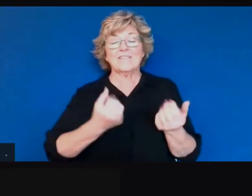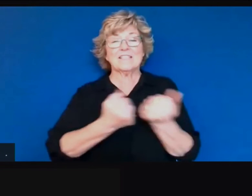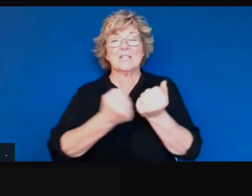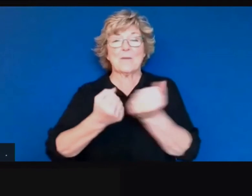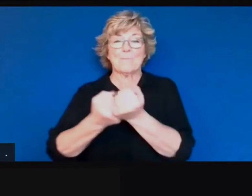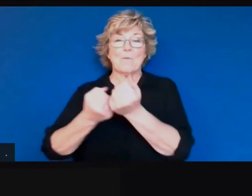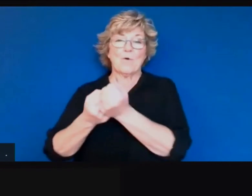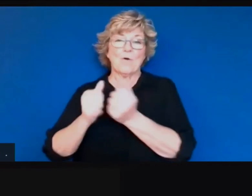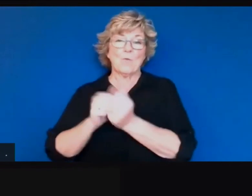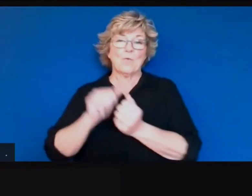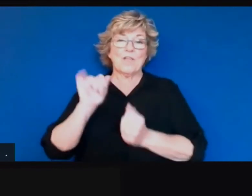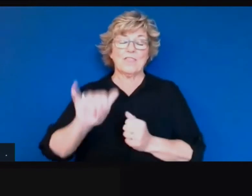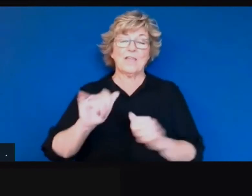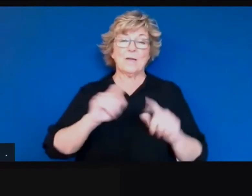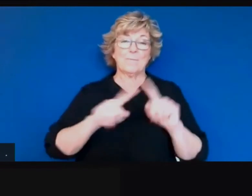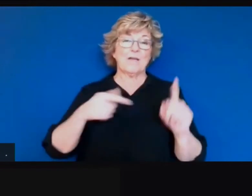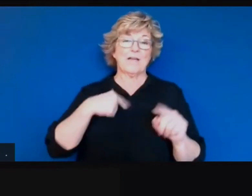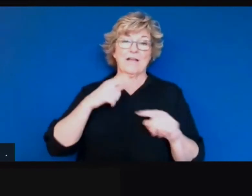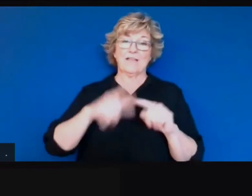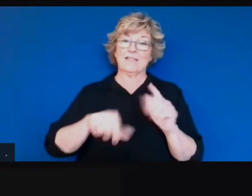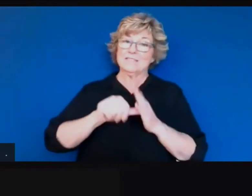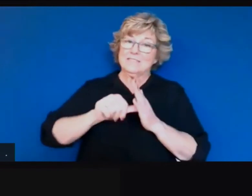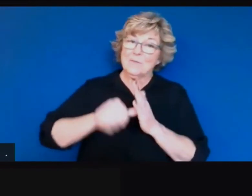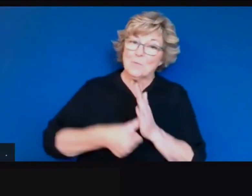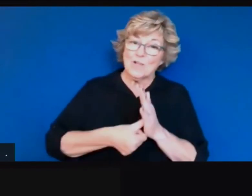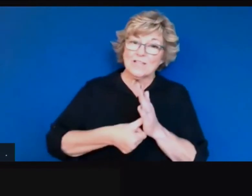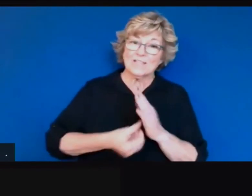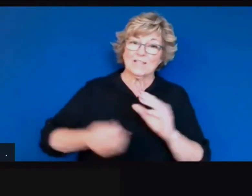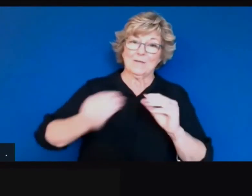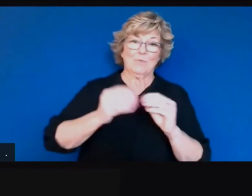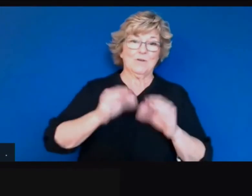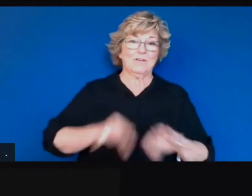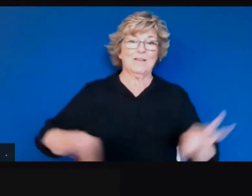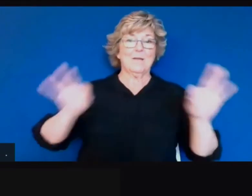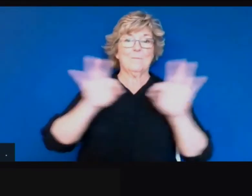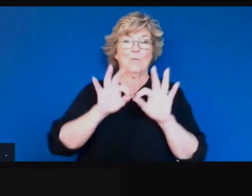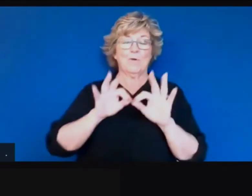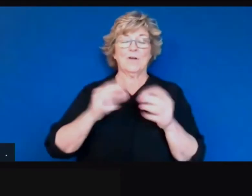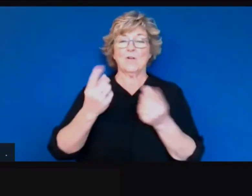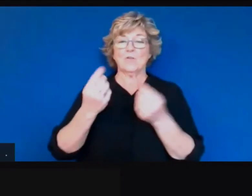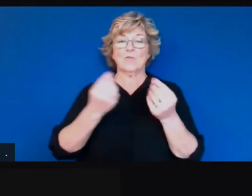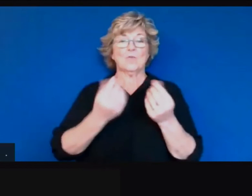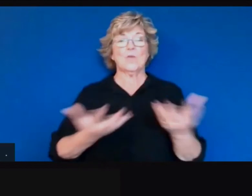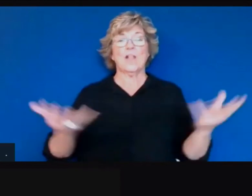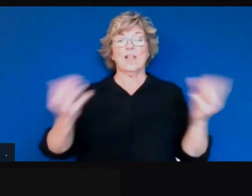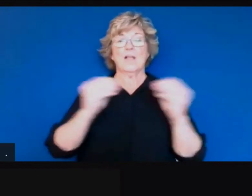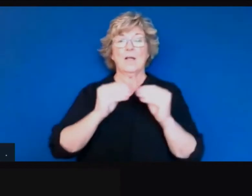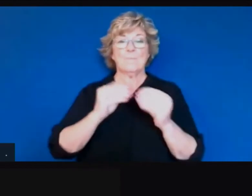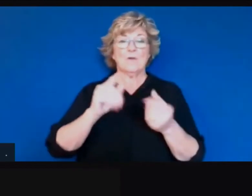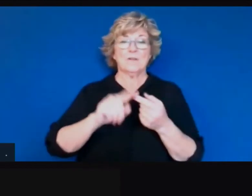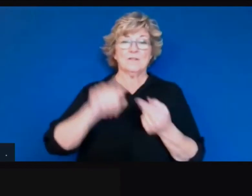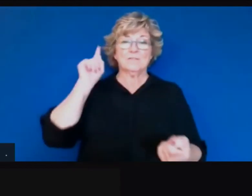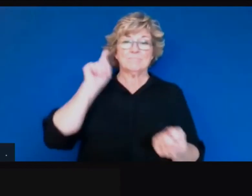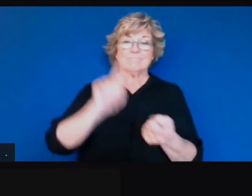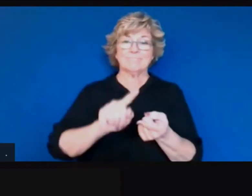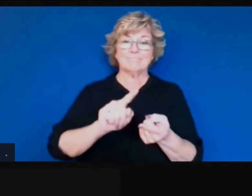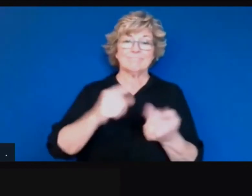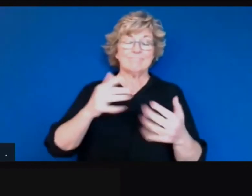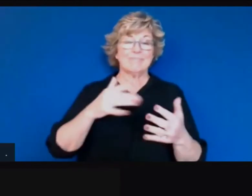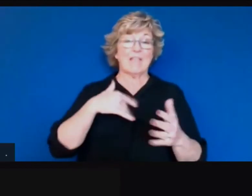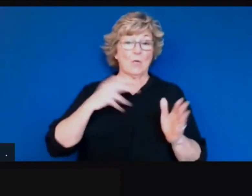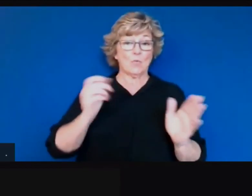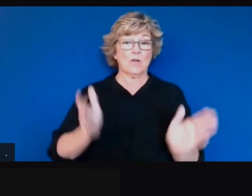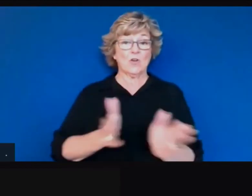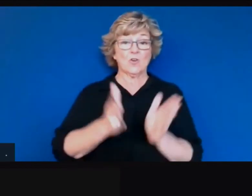that space, but I cannot impress upon you more the importance of doing a lot more in scaling those efforts. That's why I was very encouraged